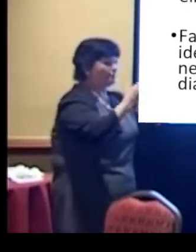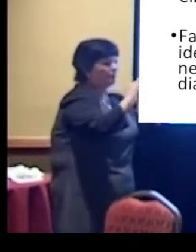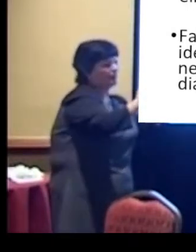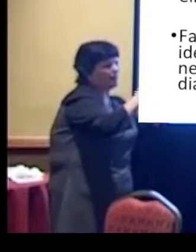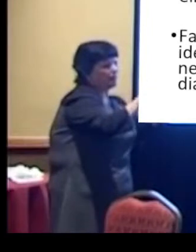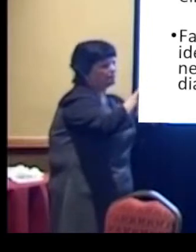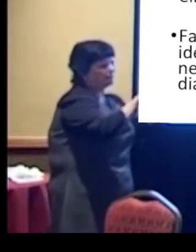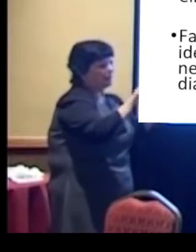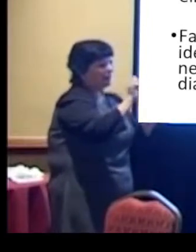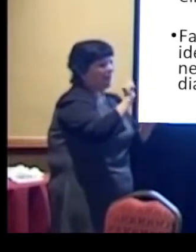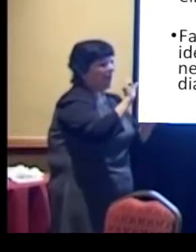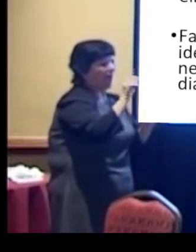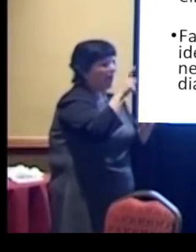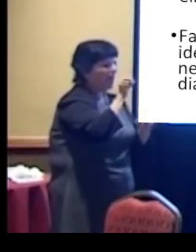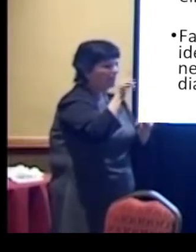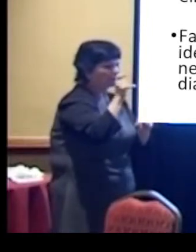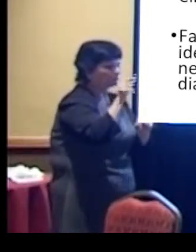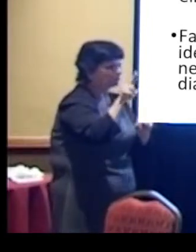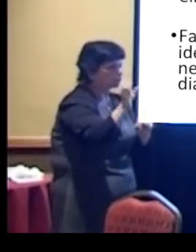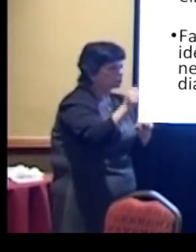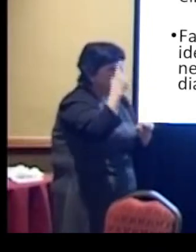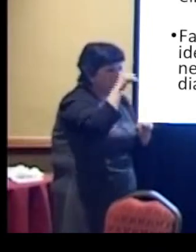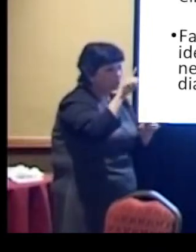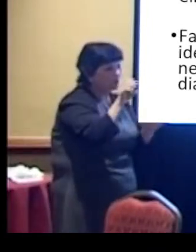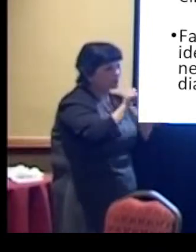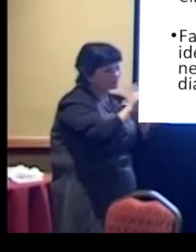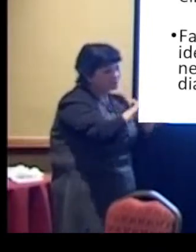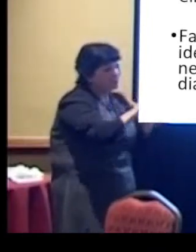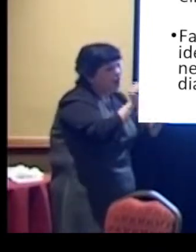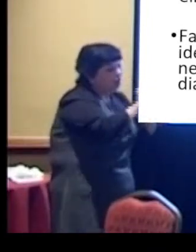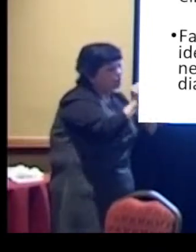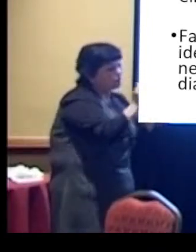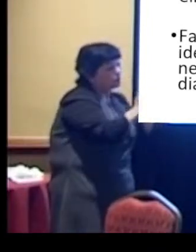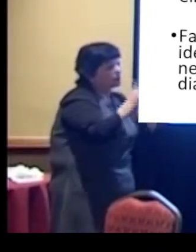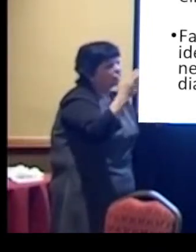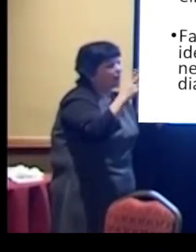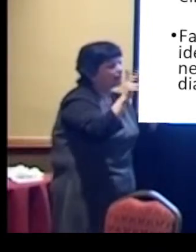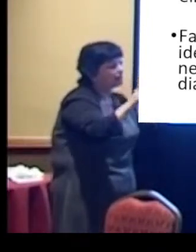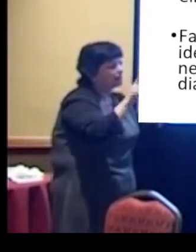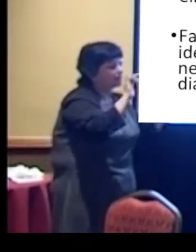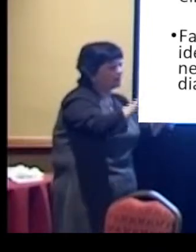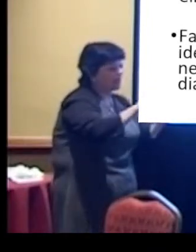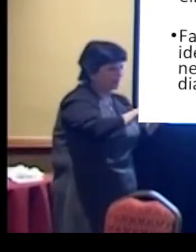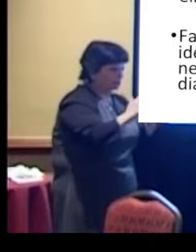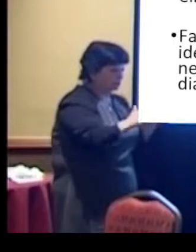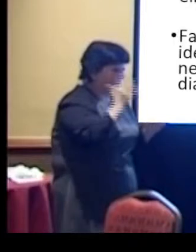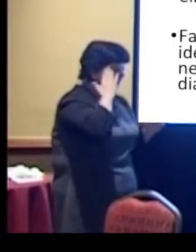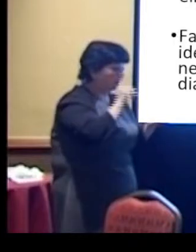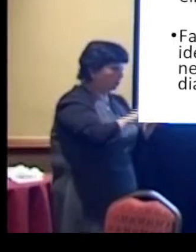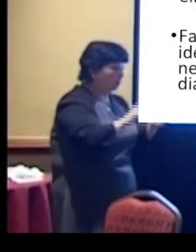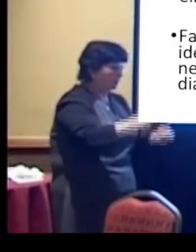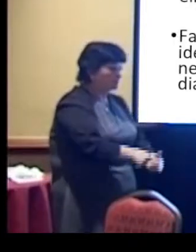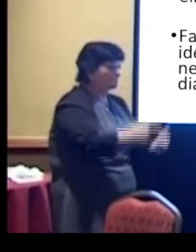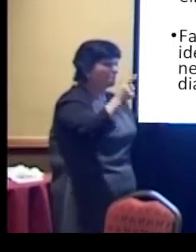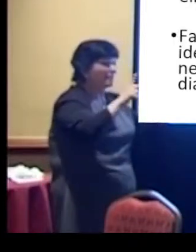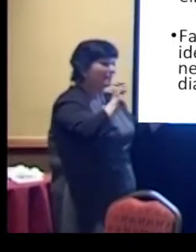like Asperger's, for example, just because I work with a lot of folks in the Asperger's community and I know what a big deal this is for